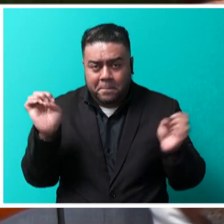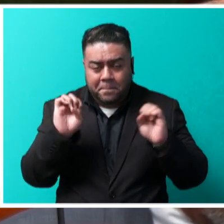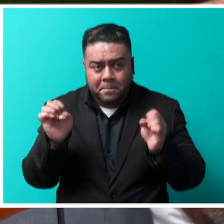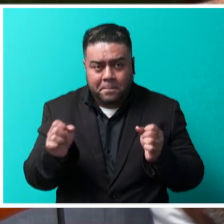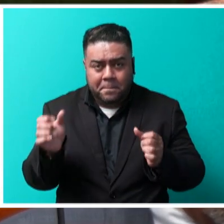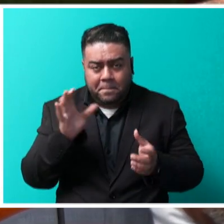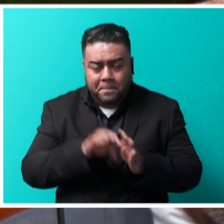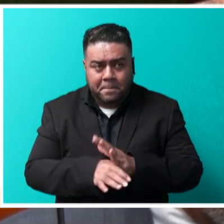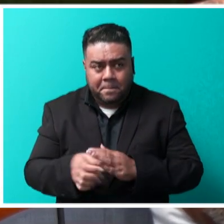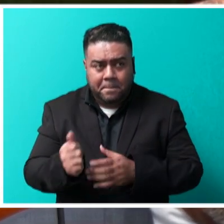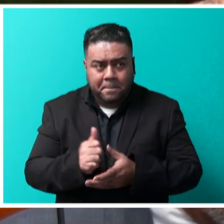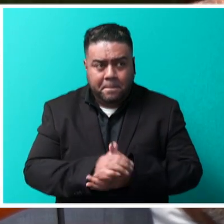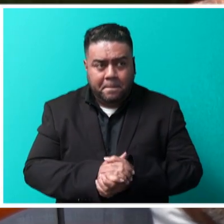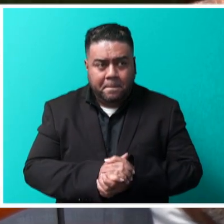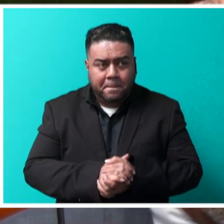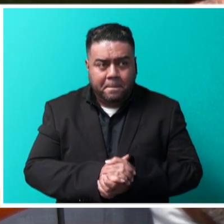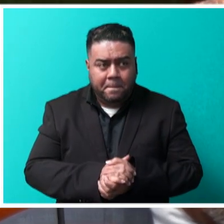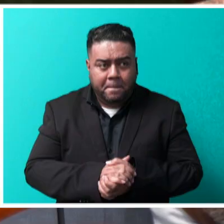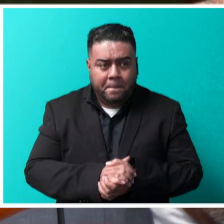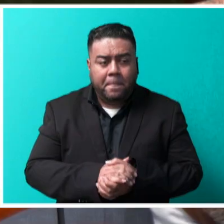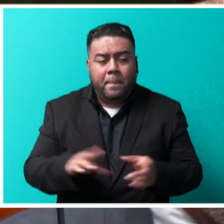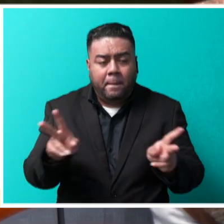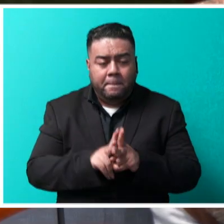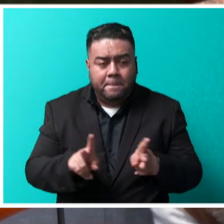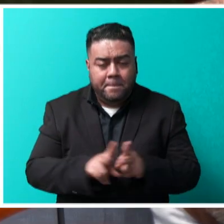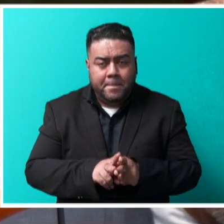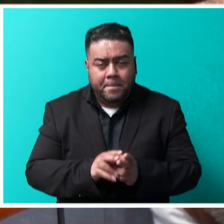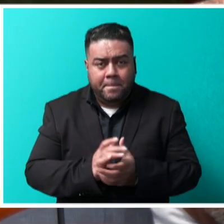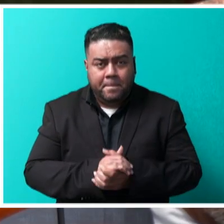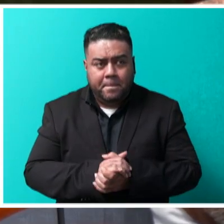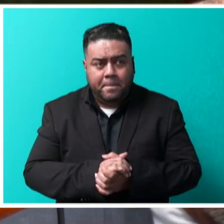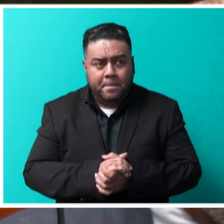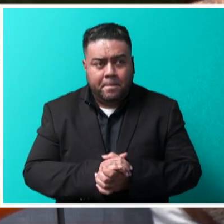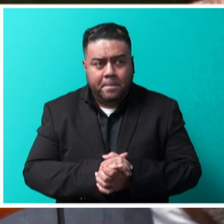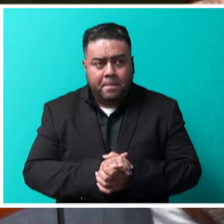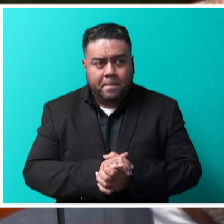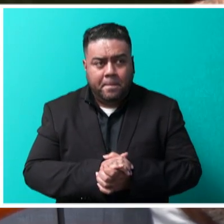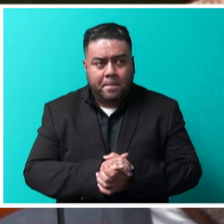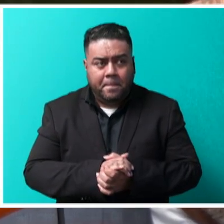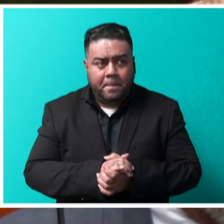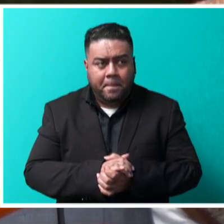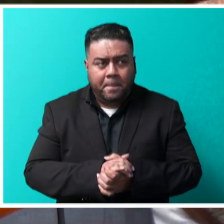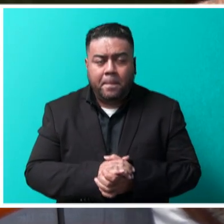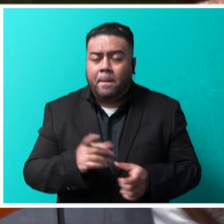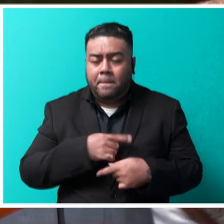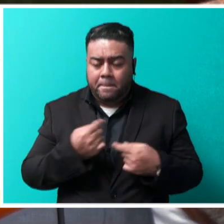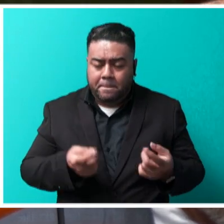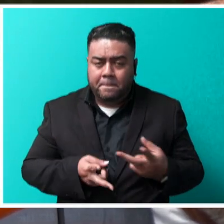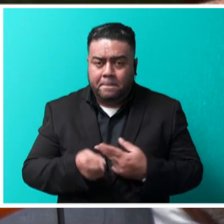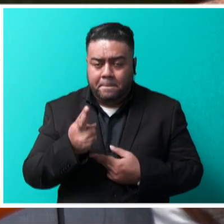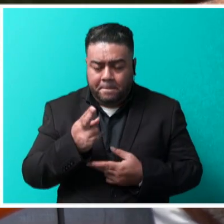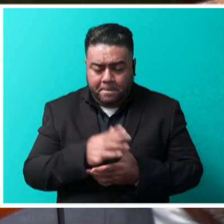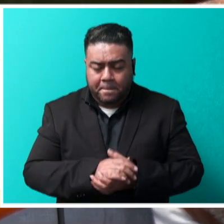pilot. Mr. Speaker, in partnership with the World Food Programme and telecommunication service providers, we have launched the Social